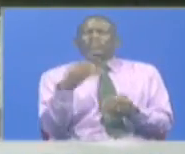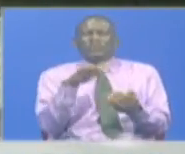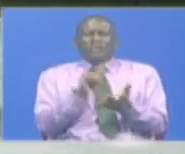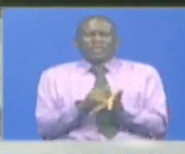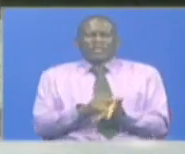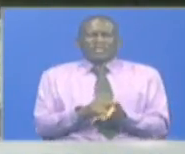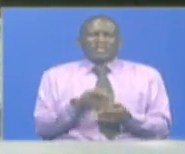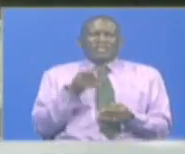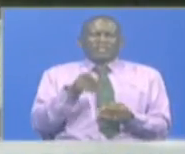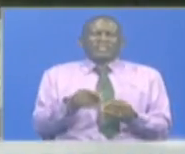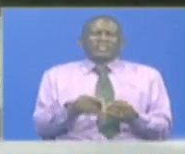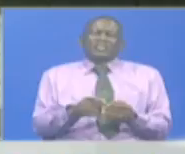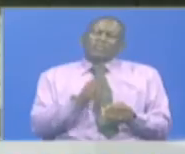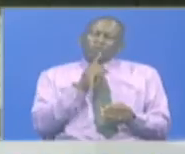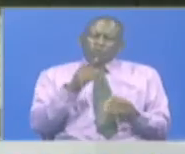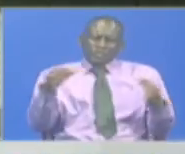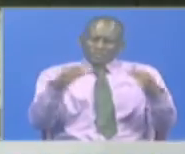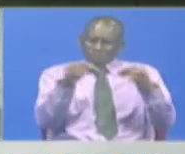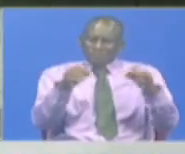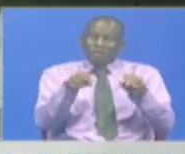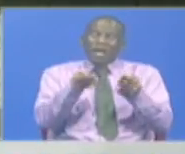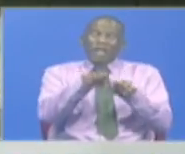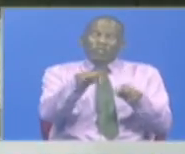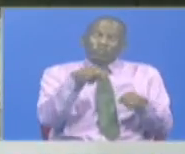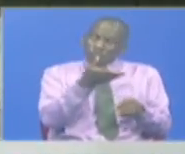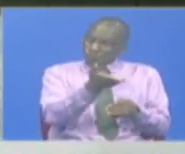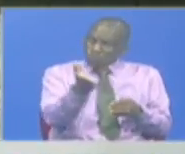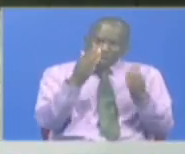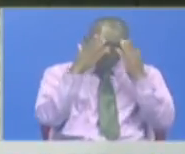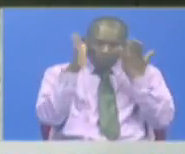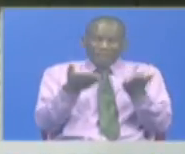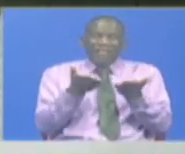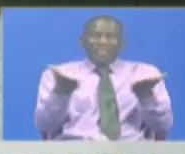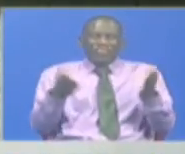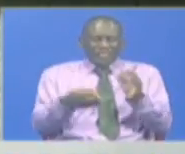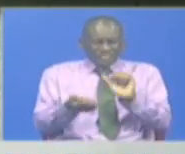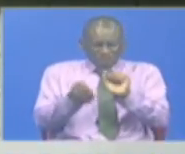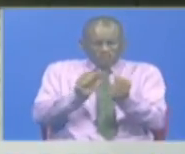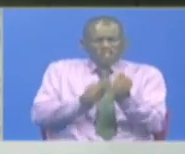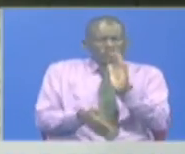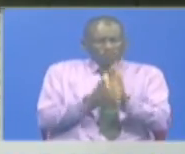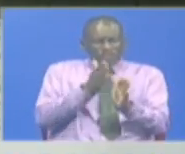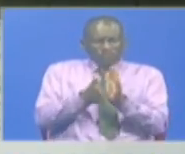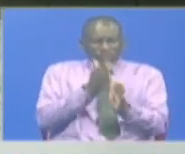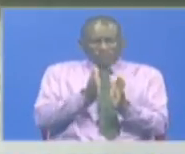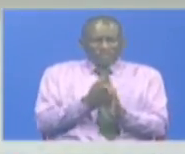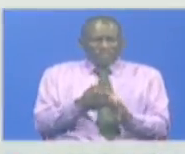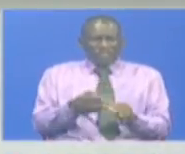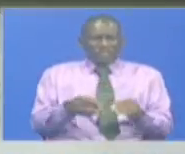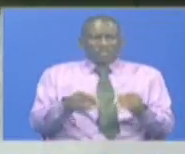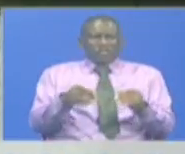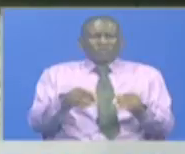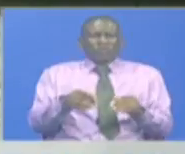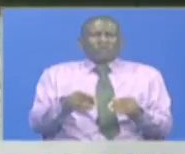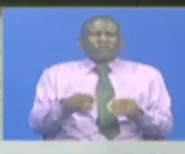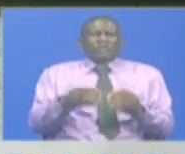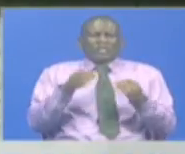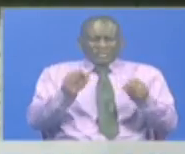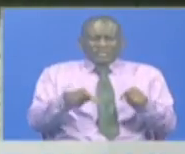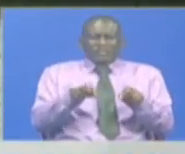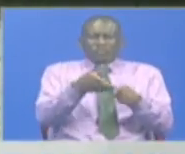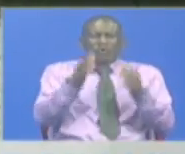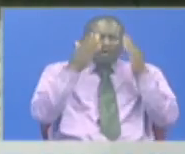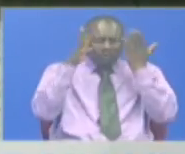cautionary statement. As you're aware, things are moving very fast, they're changing very fast, so who knows what will happen. Of course, as you're aware that